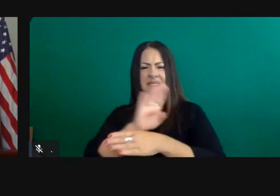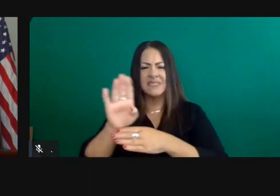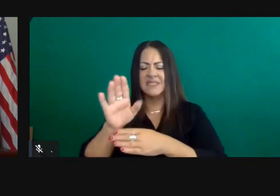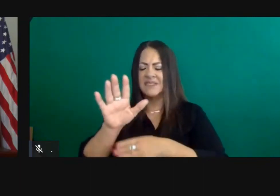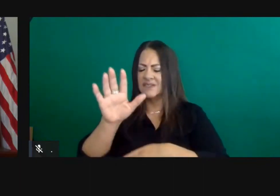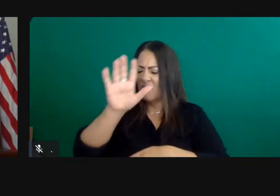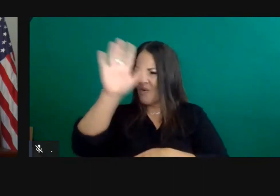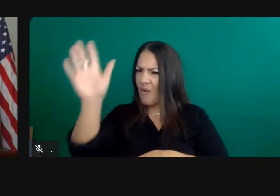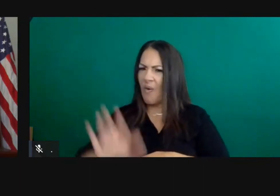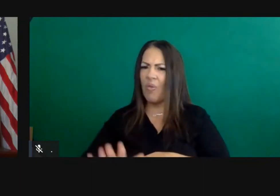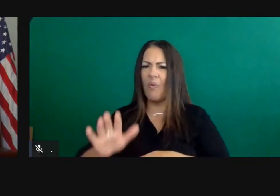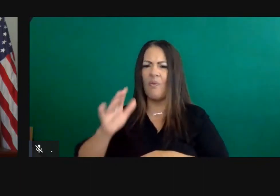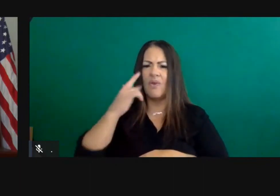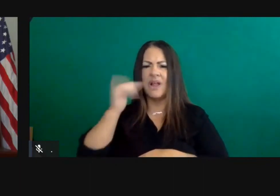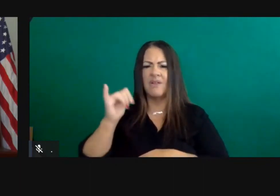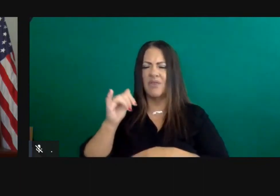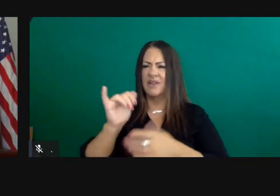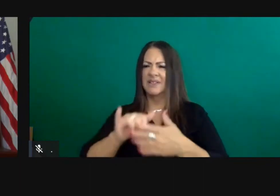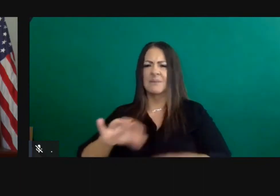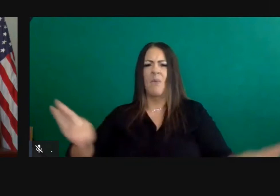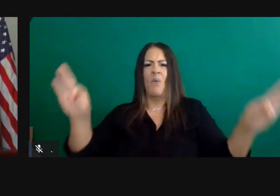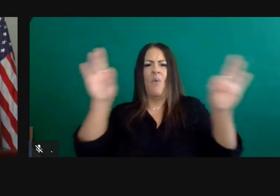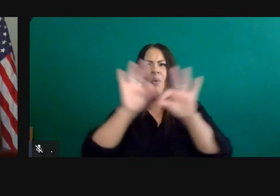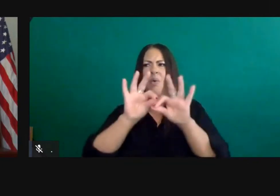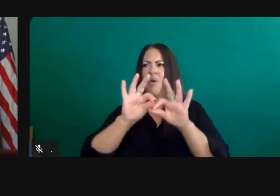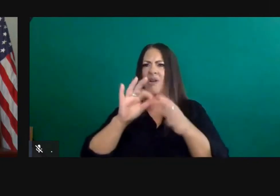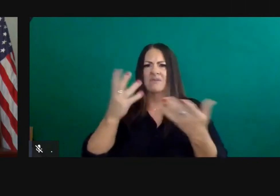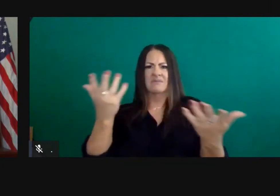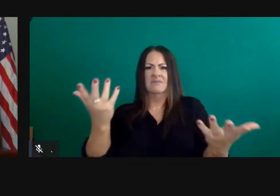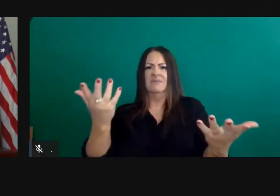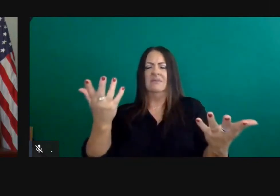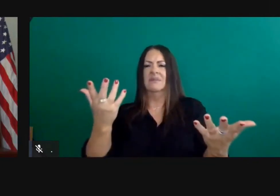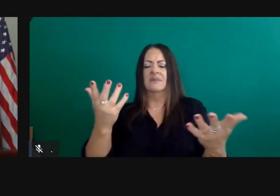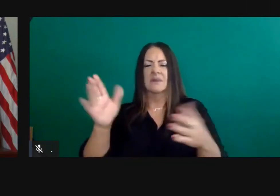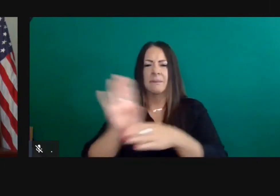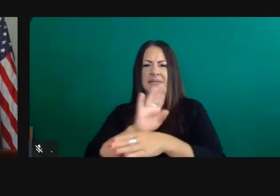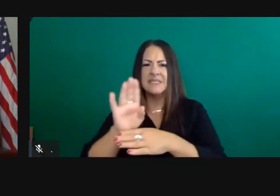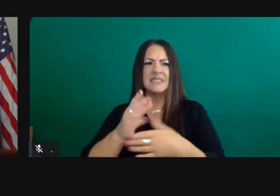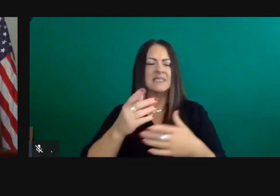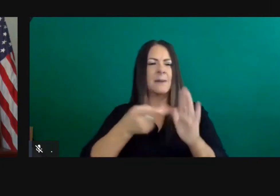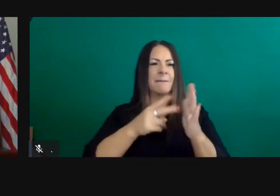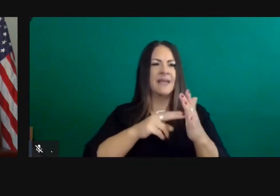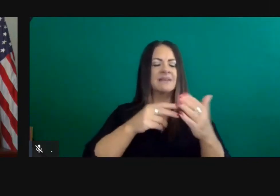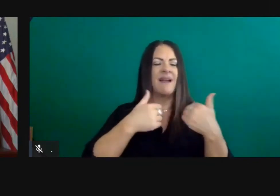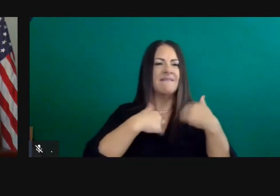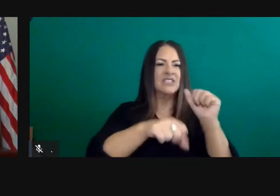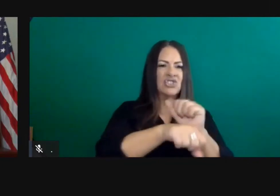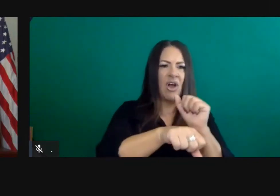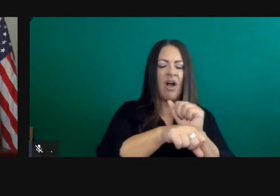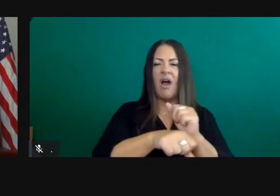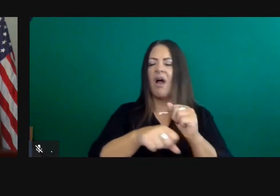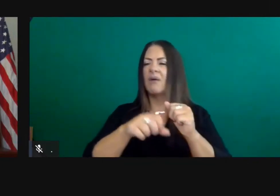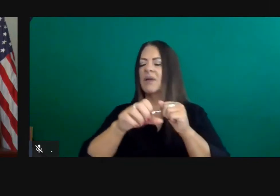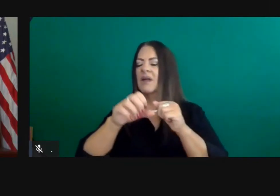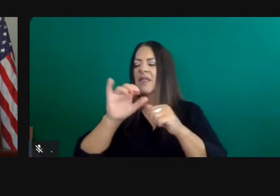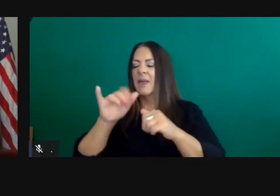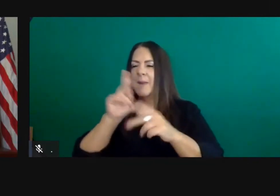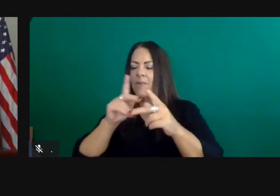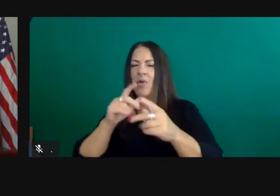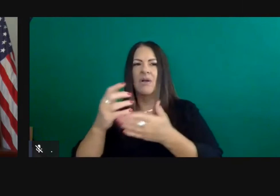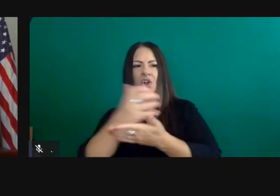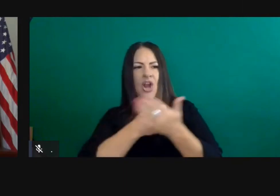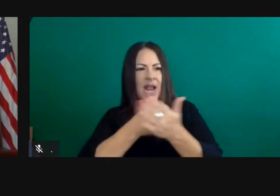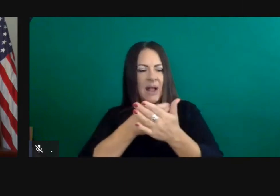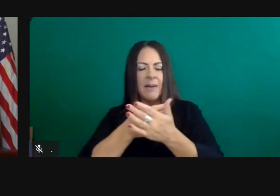the state. It's the engine for so much that drives health. I mean, jobs, housing, many of the resources